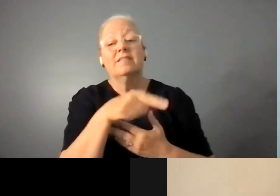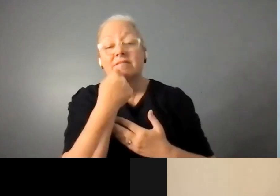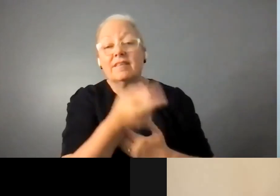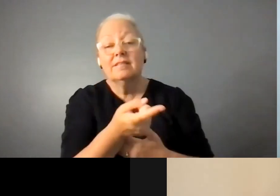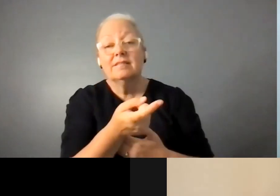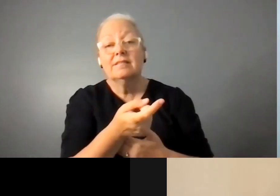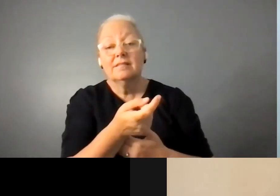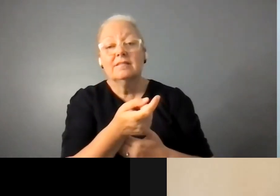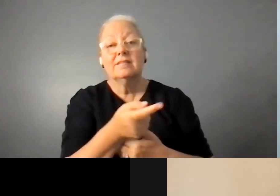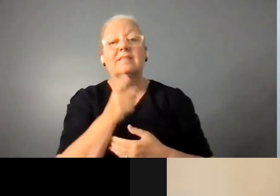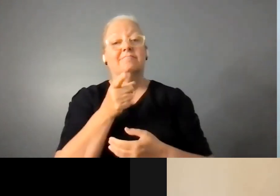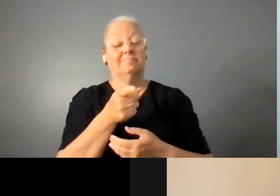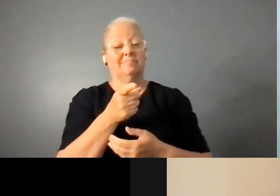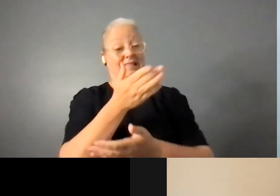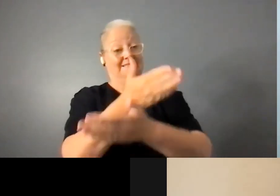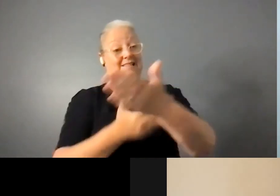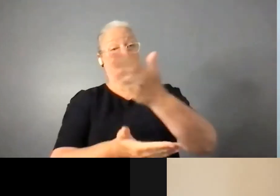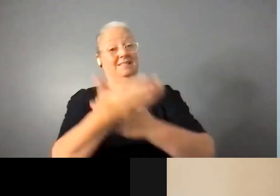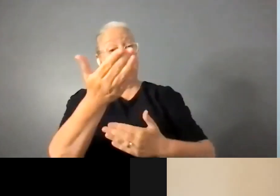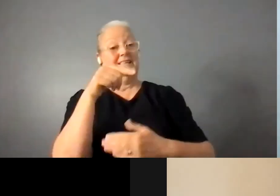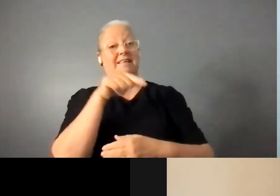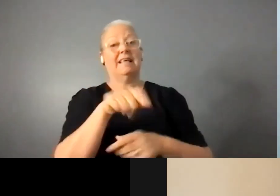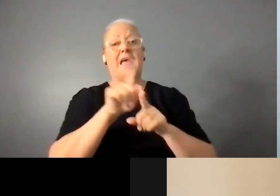disability should not be considered as an illness,